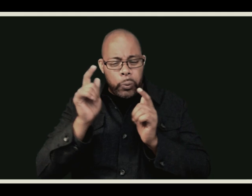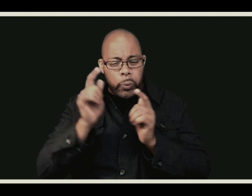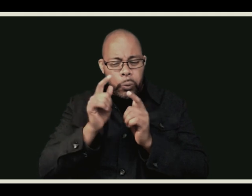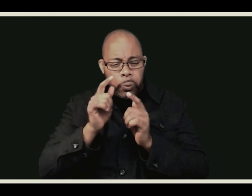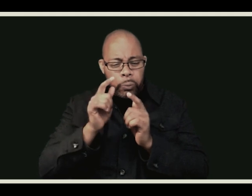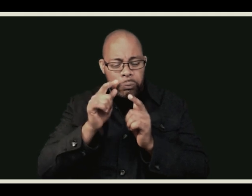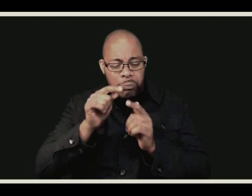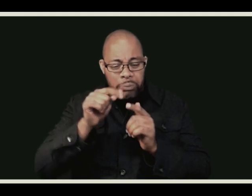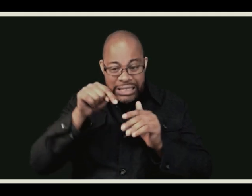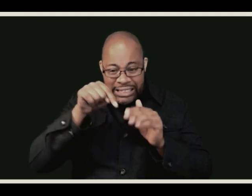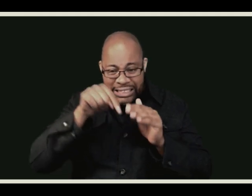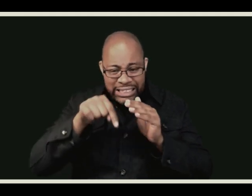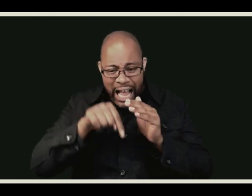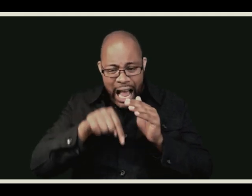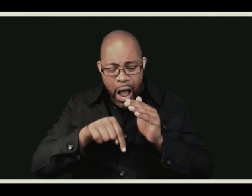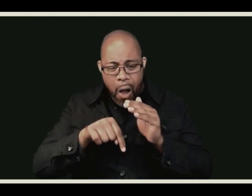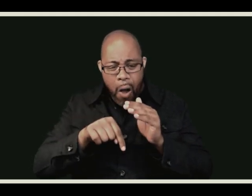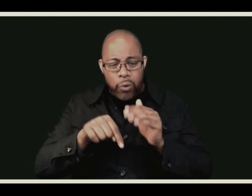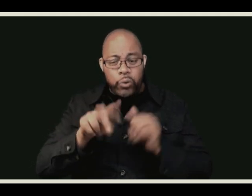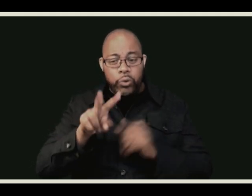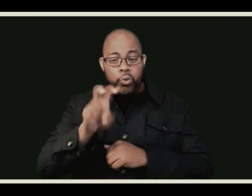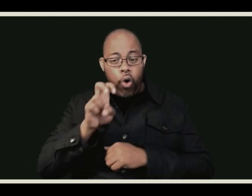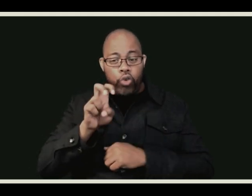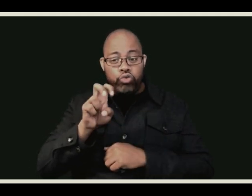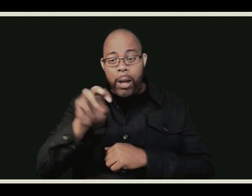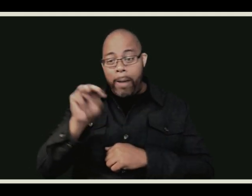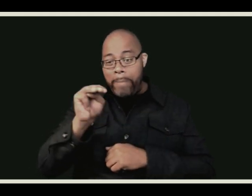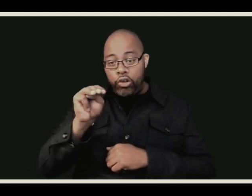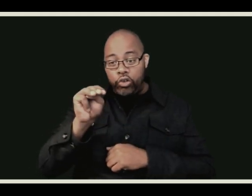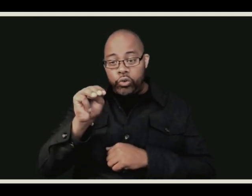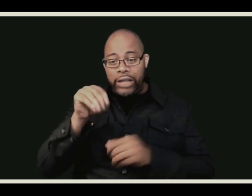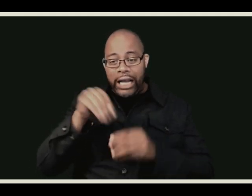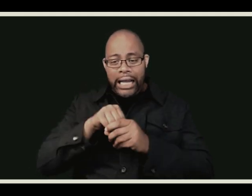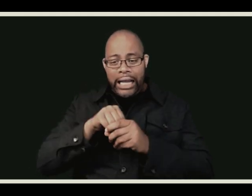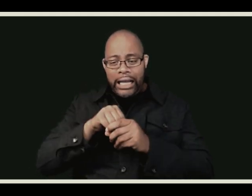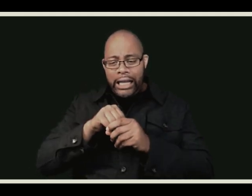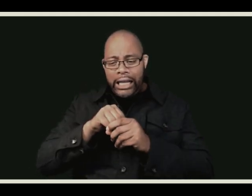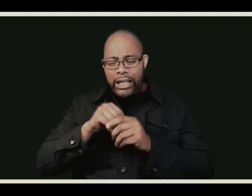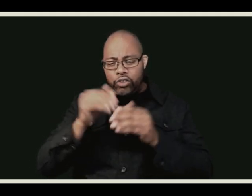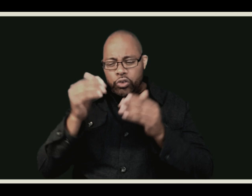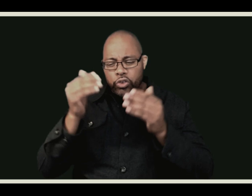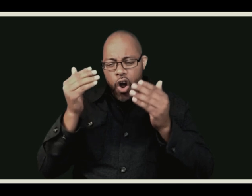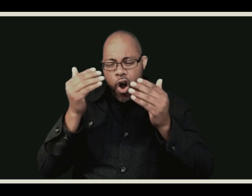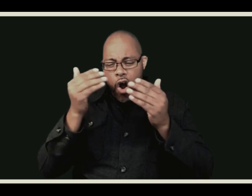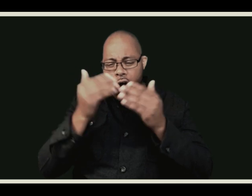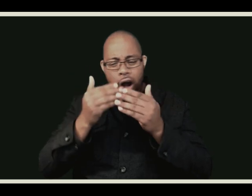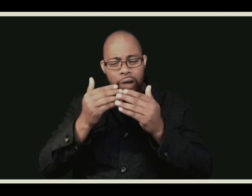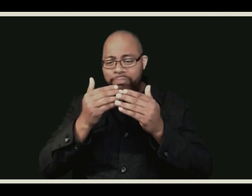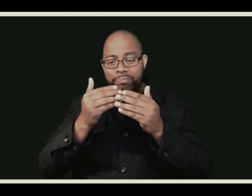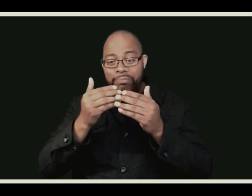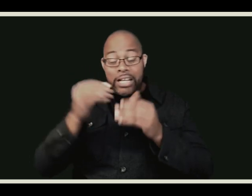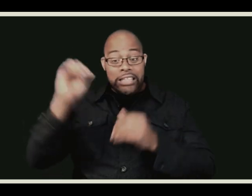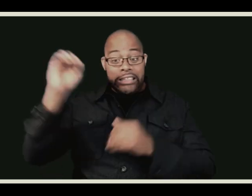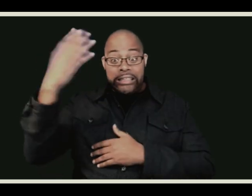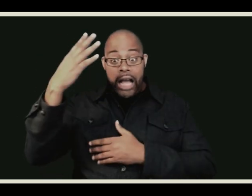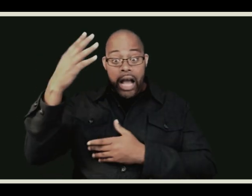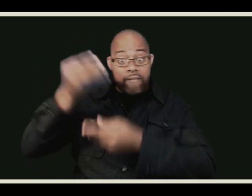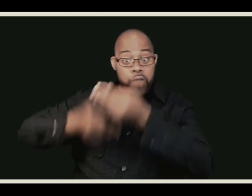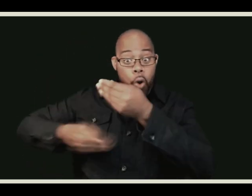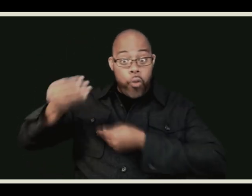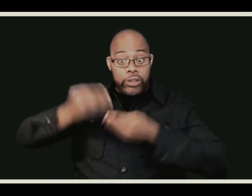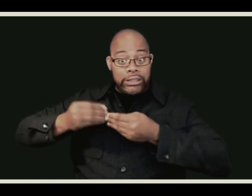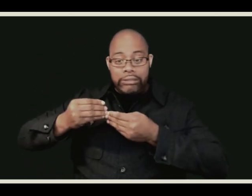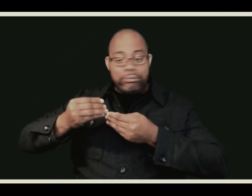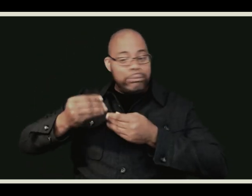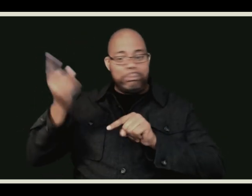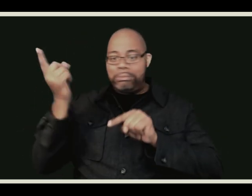As you get down only 200 meters, you're into the twilight zone. There's no longer enough sunlight for photosynthesis to